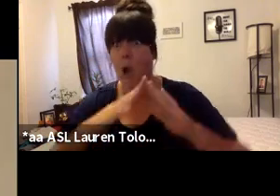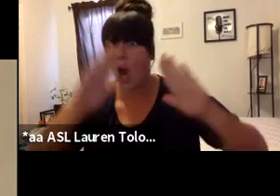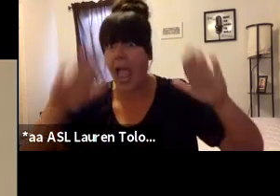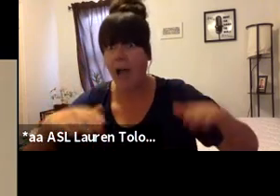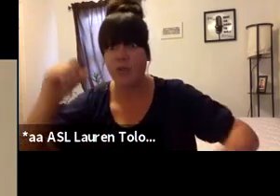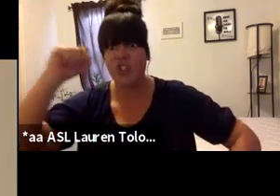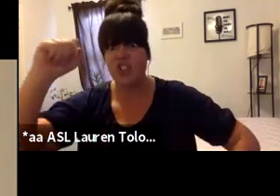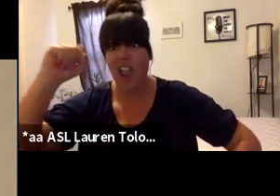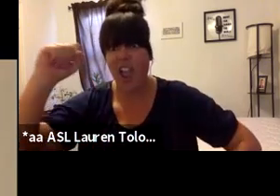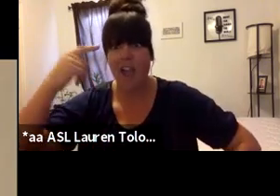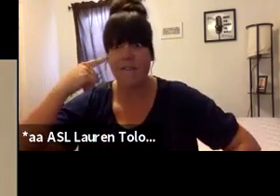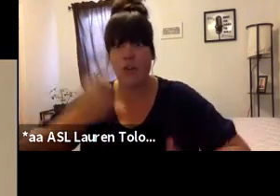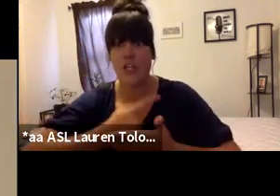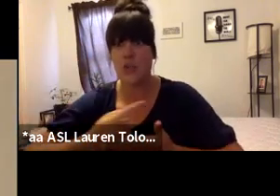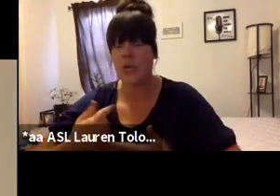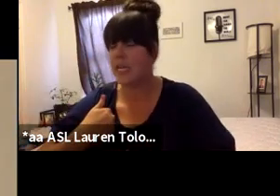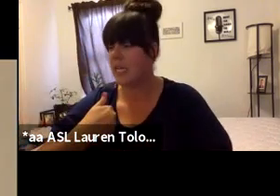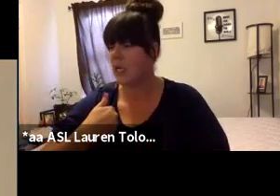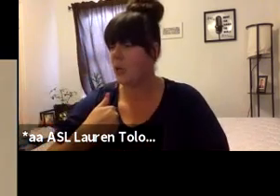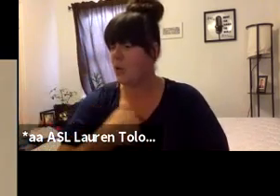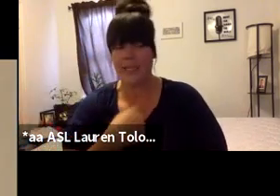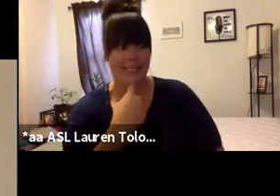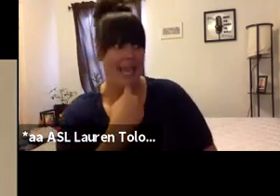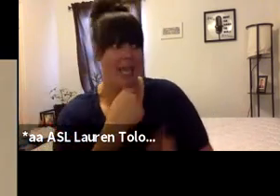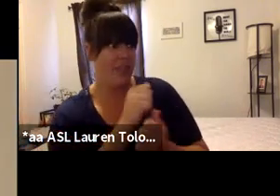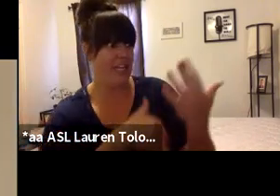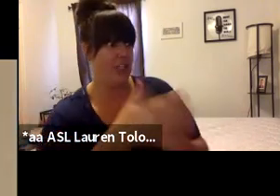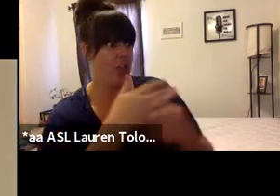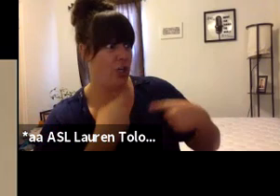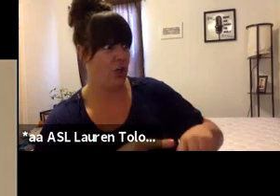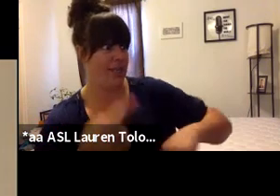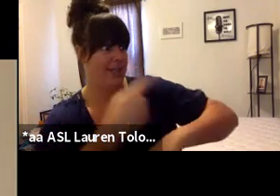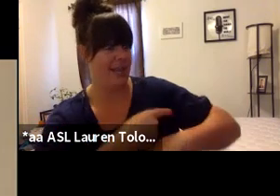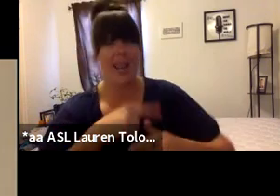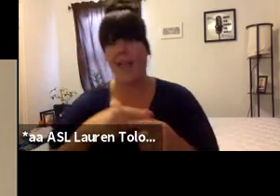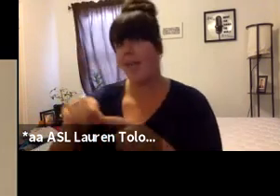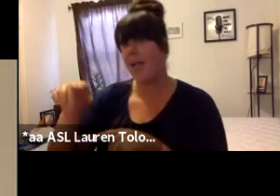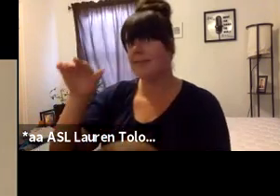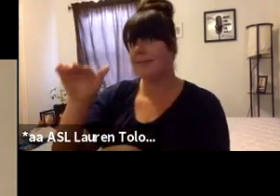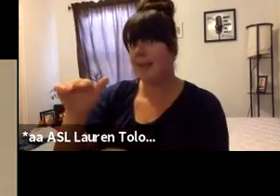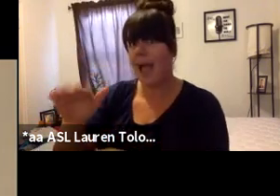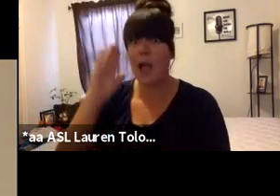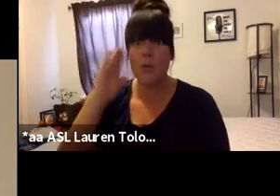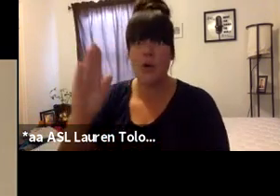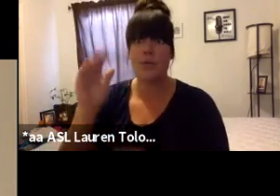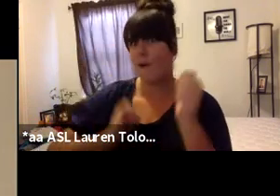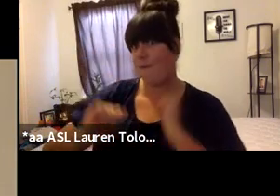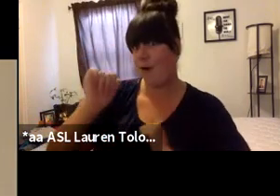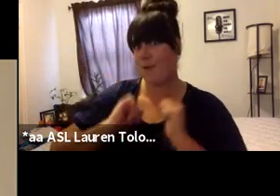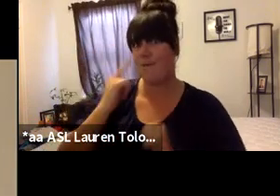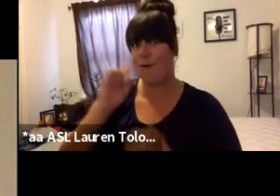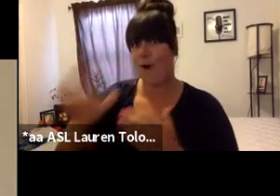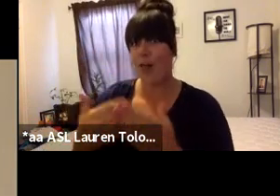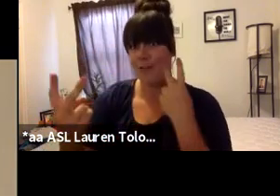We would say this chant to each other throughout the day, and then we would perform it for all of our visitors at the end of the week.